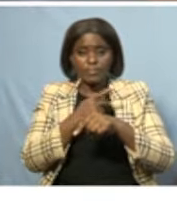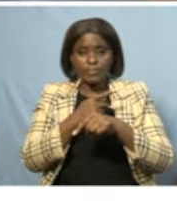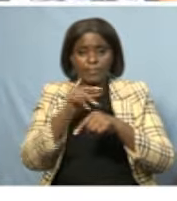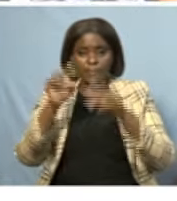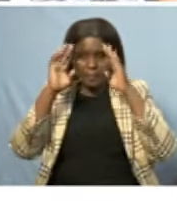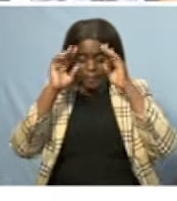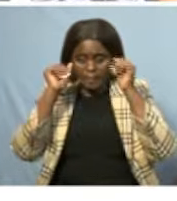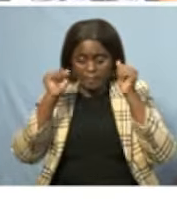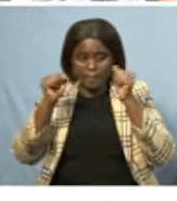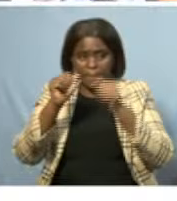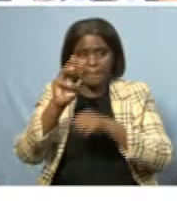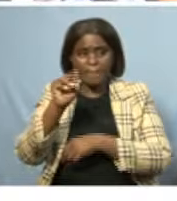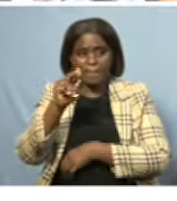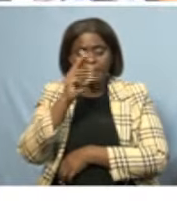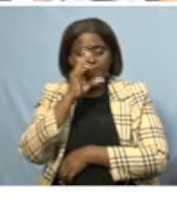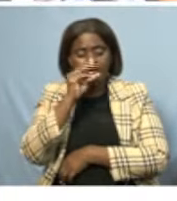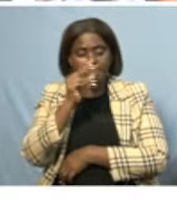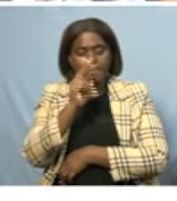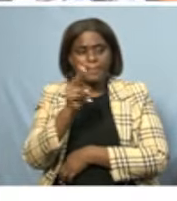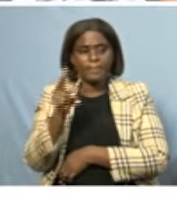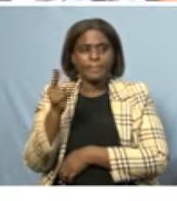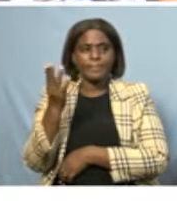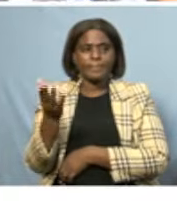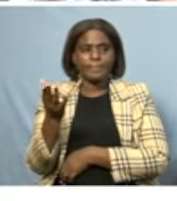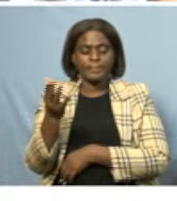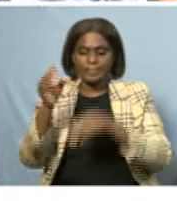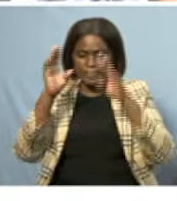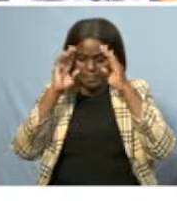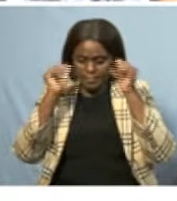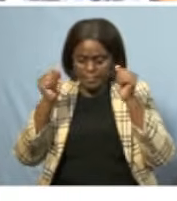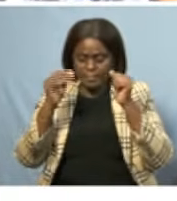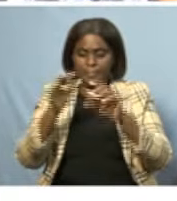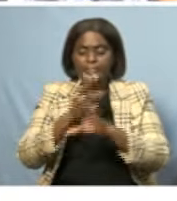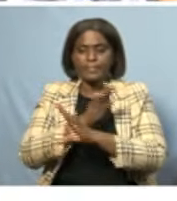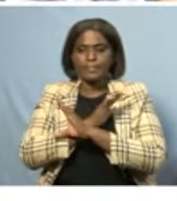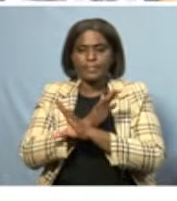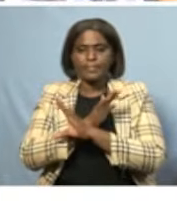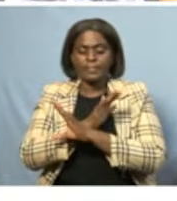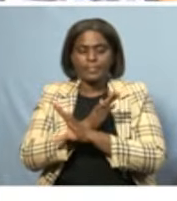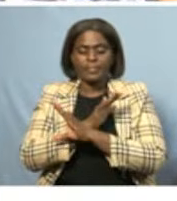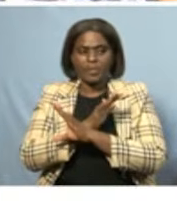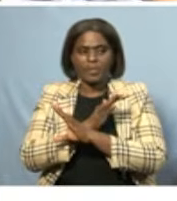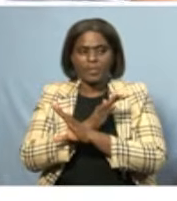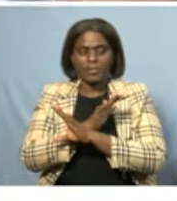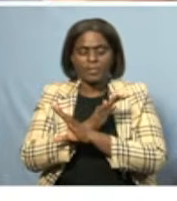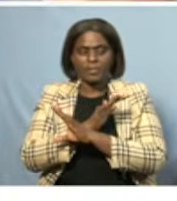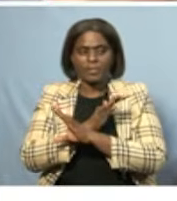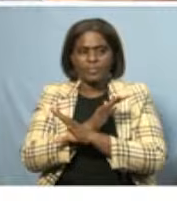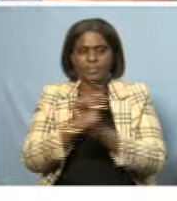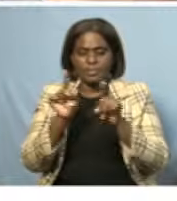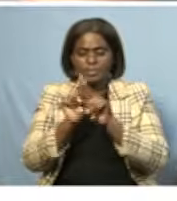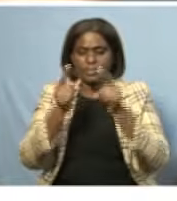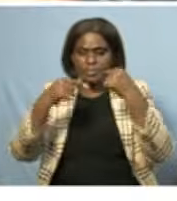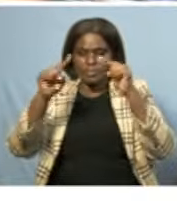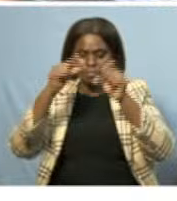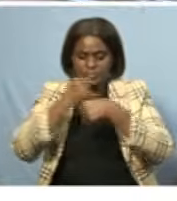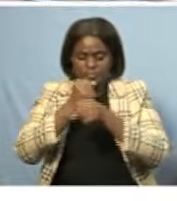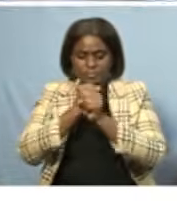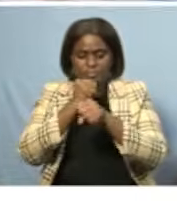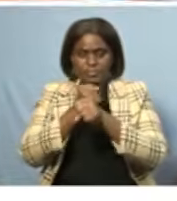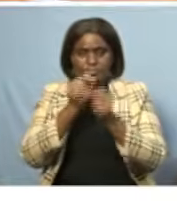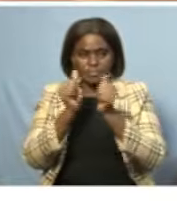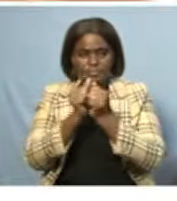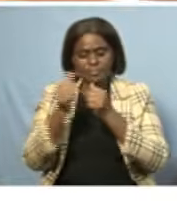His Excellency Mr. Hakainde Hichilema, President of the Republic of Zambia, on the progress made in